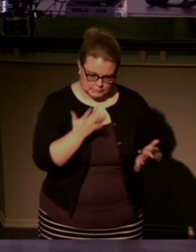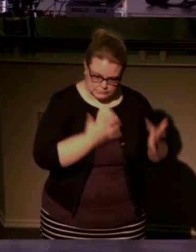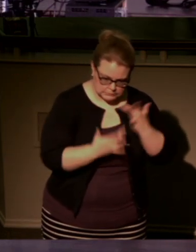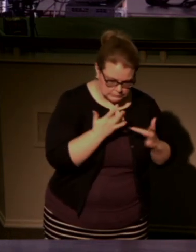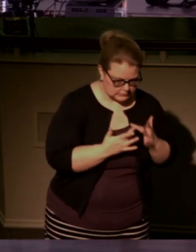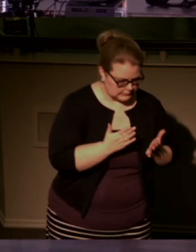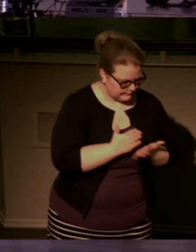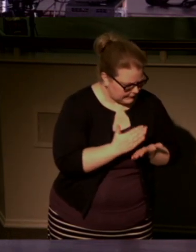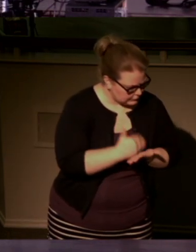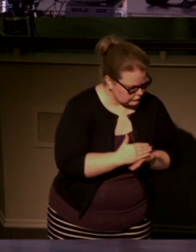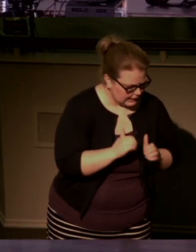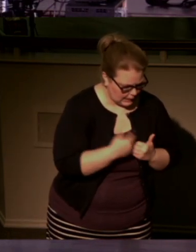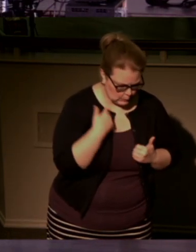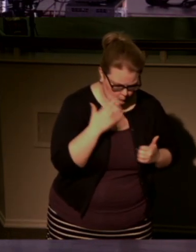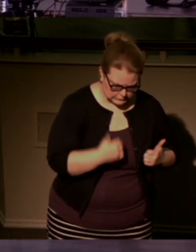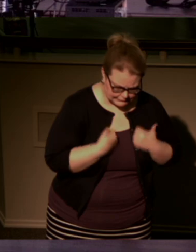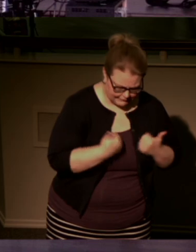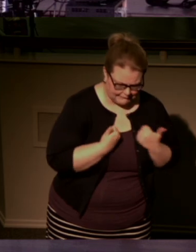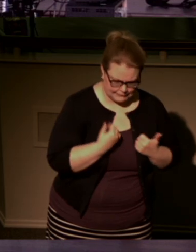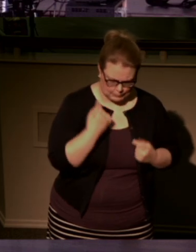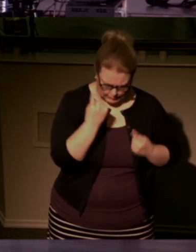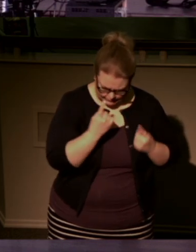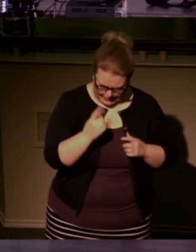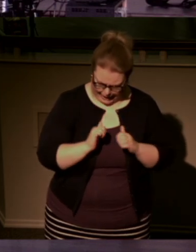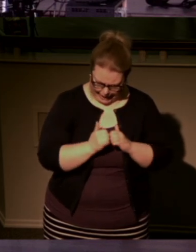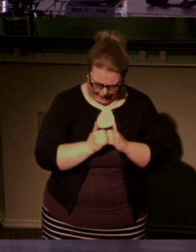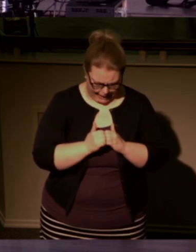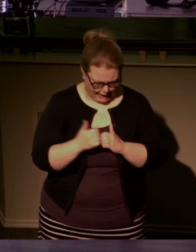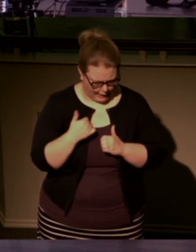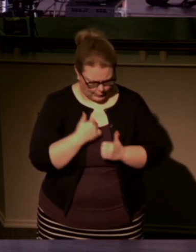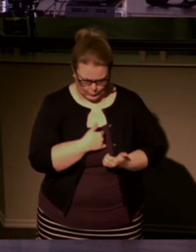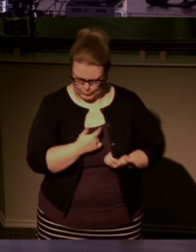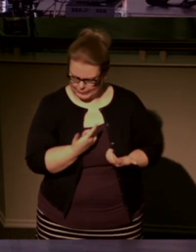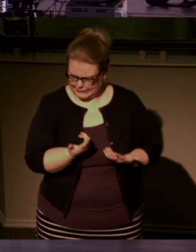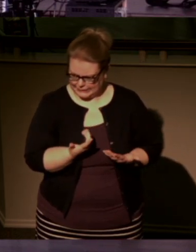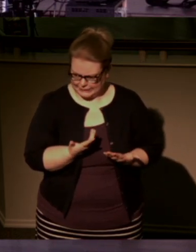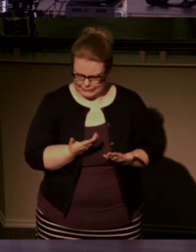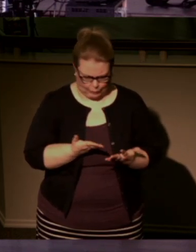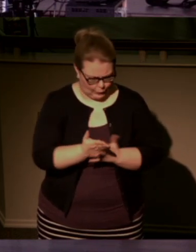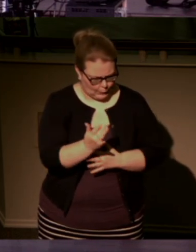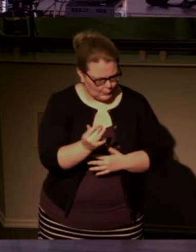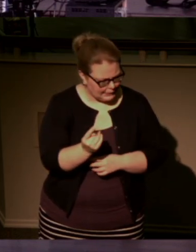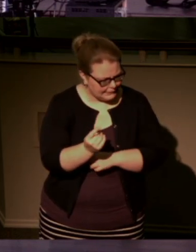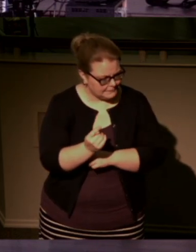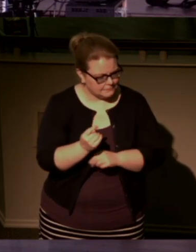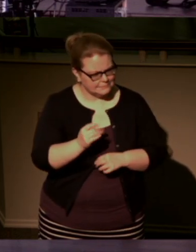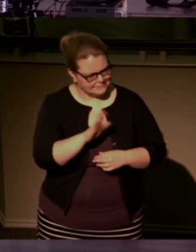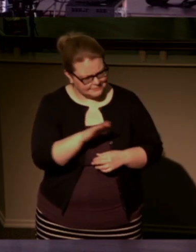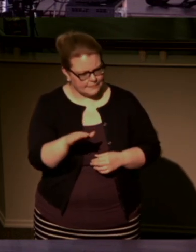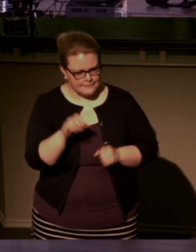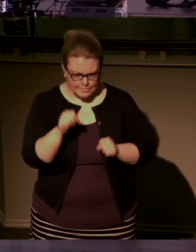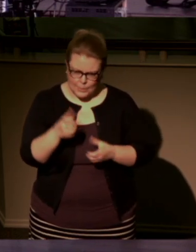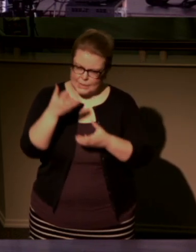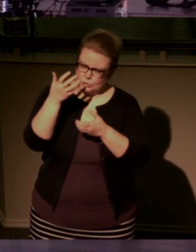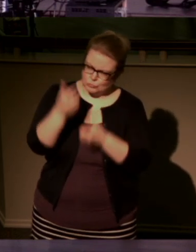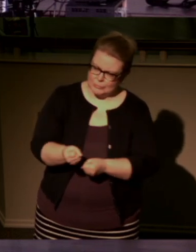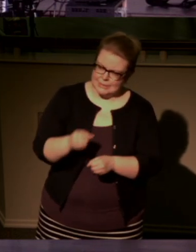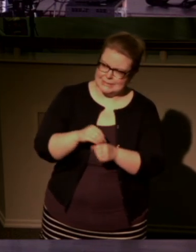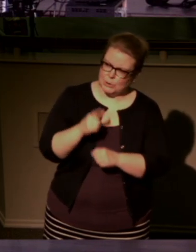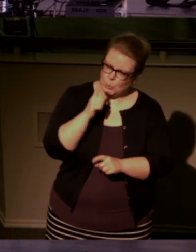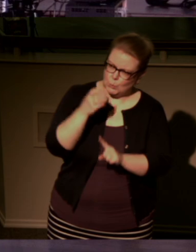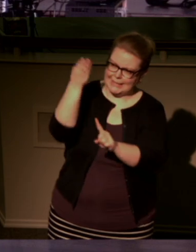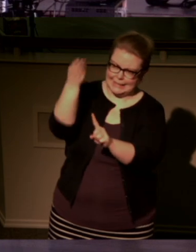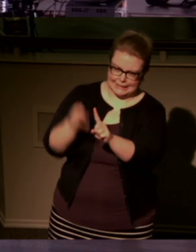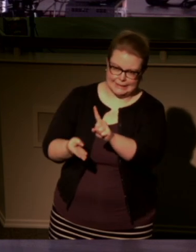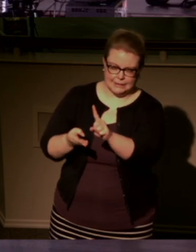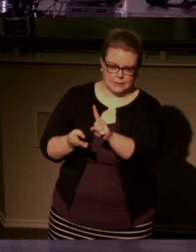time. And you're wondering how to deal with that. And I tell you, you can trust in the character of God